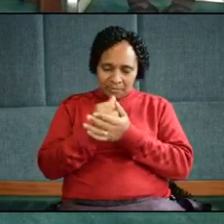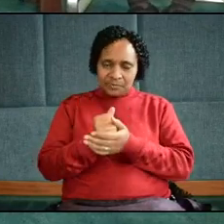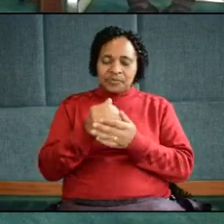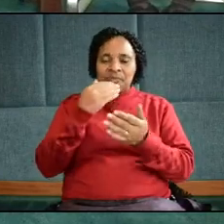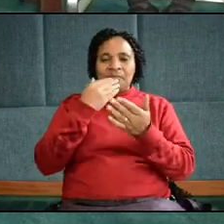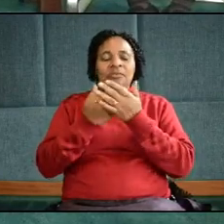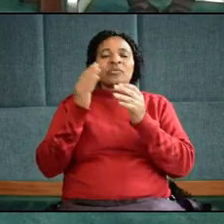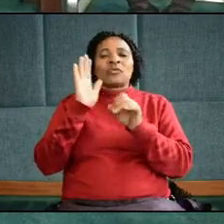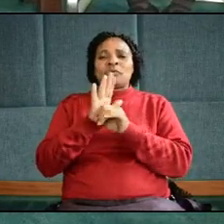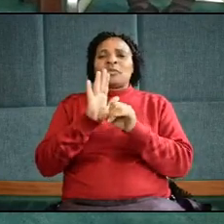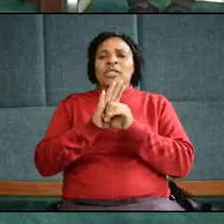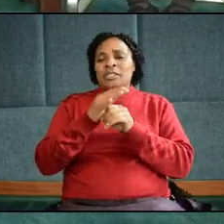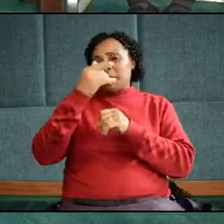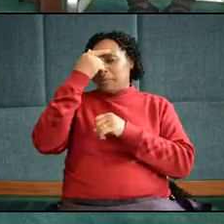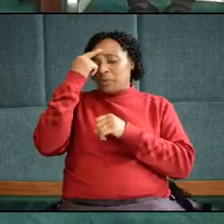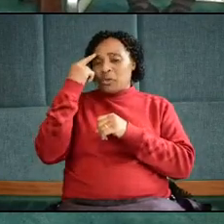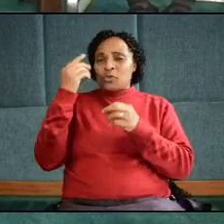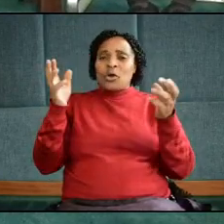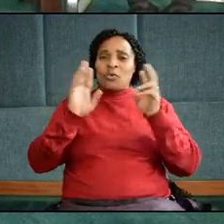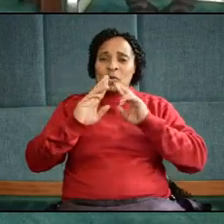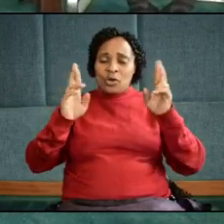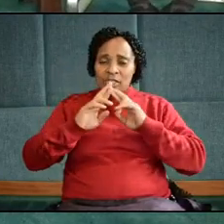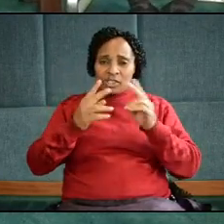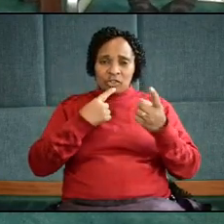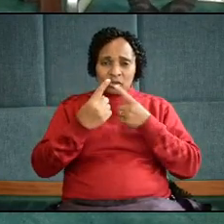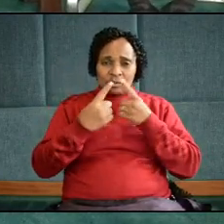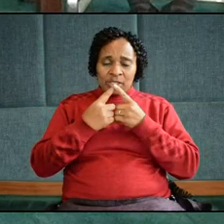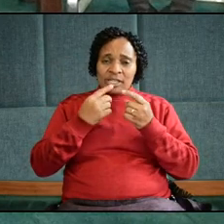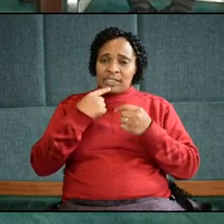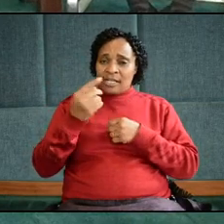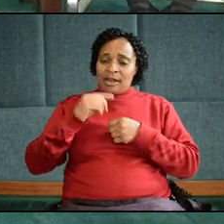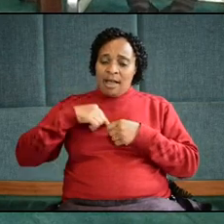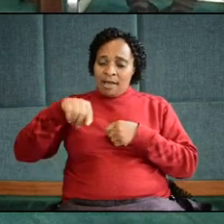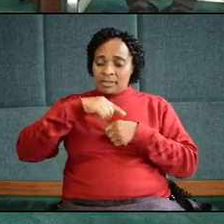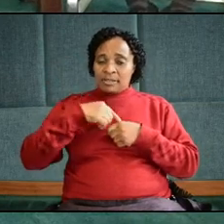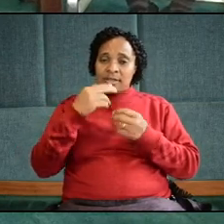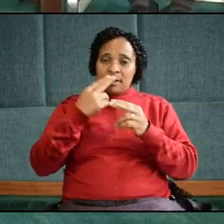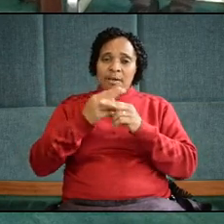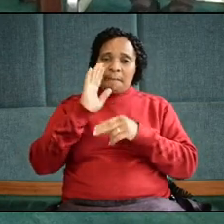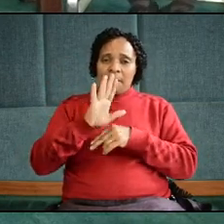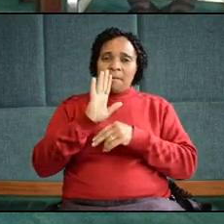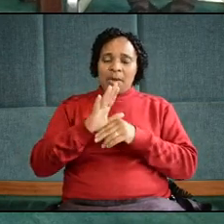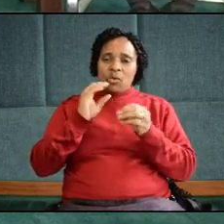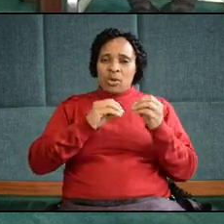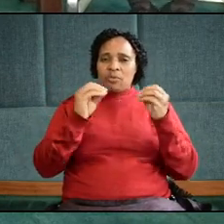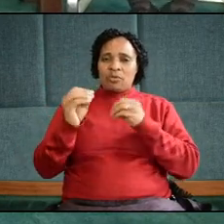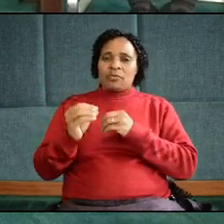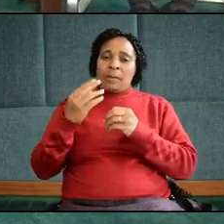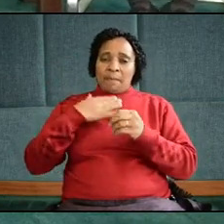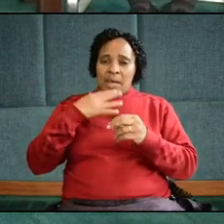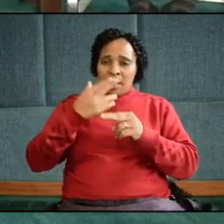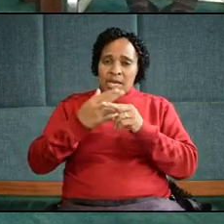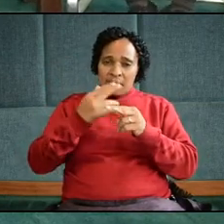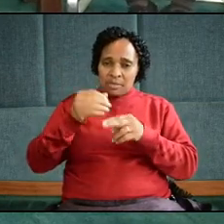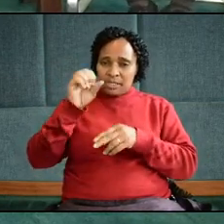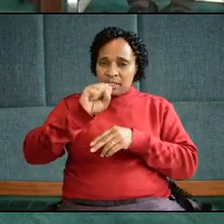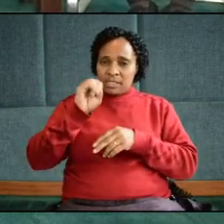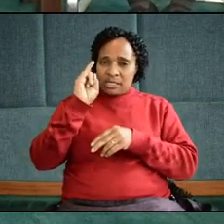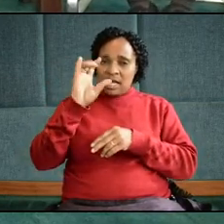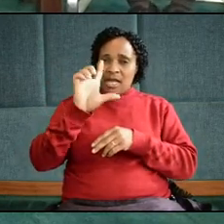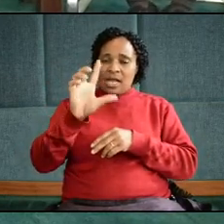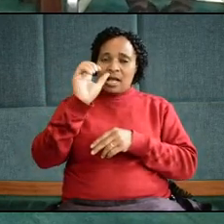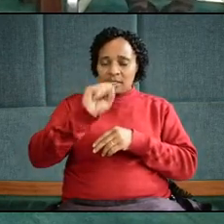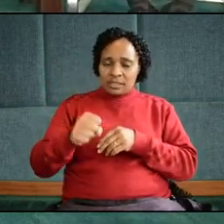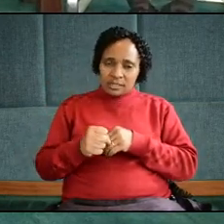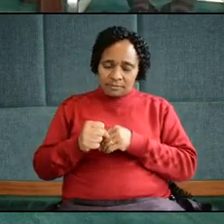Thank you so much. Now, because you've already spoken, you can just tell us your name as we move towards the right. My name is Silas.